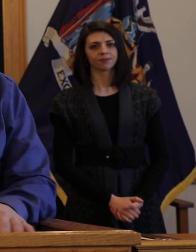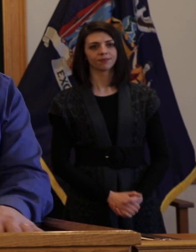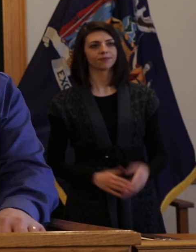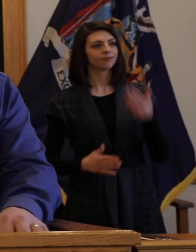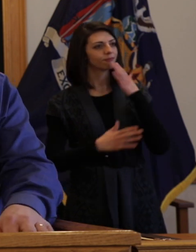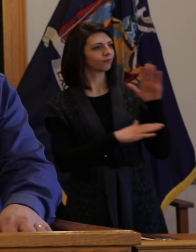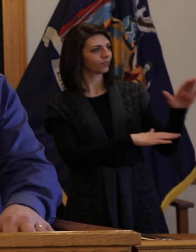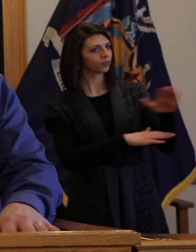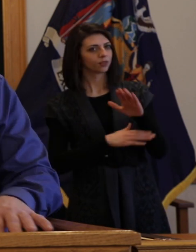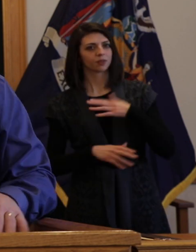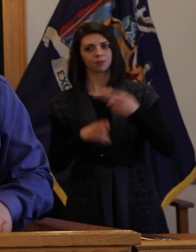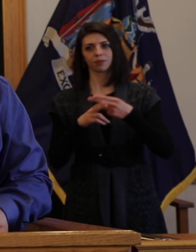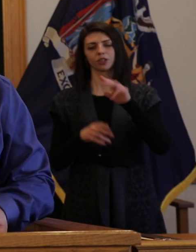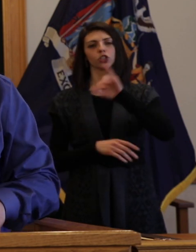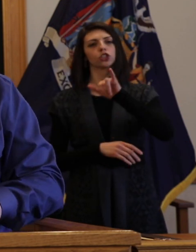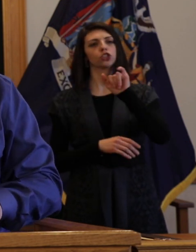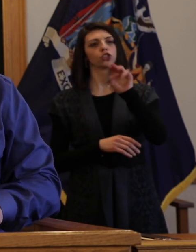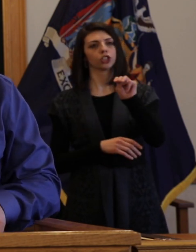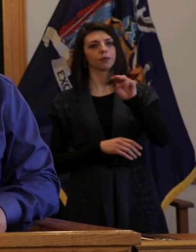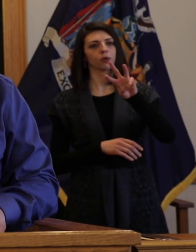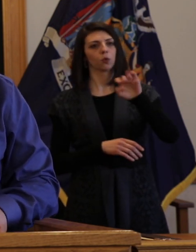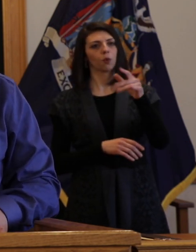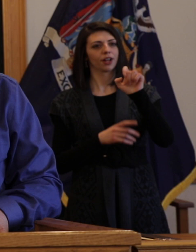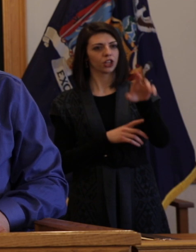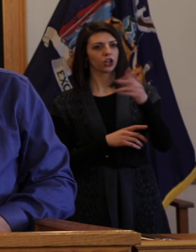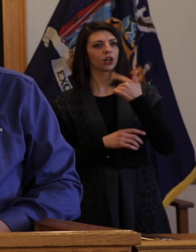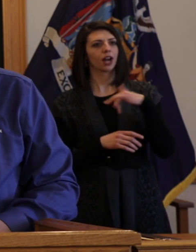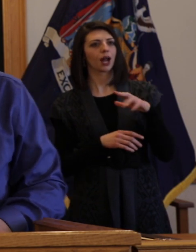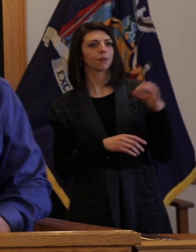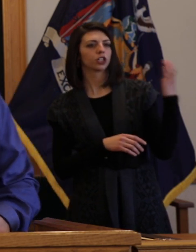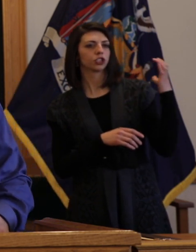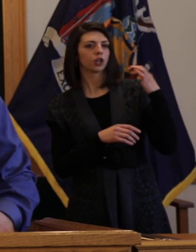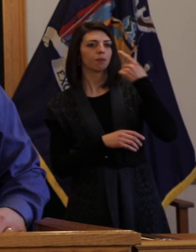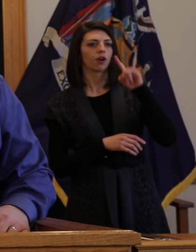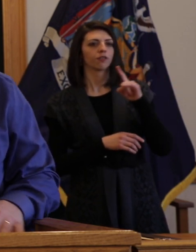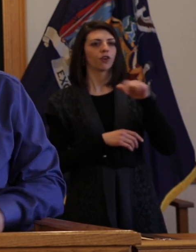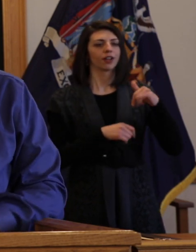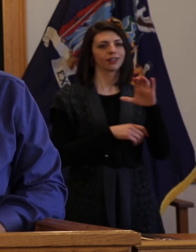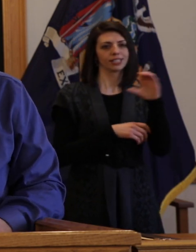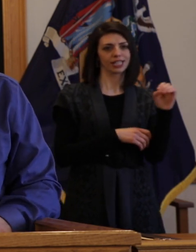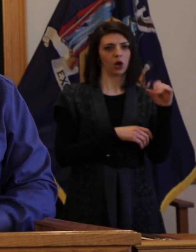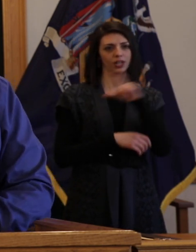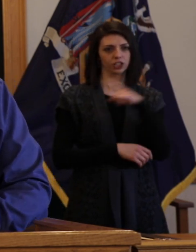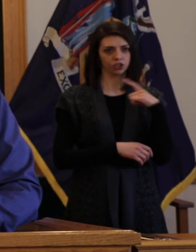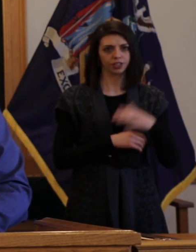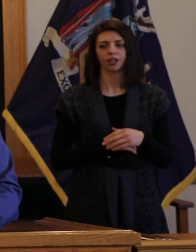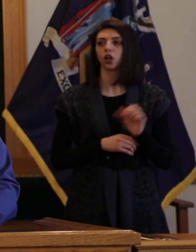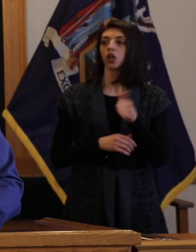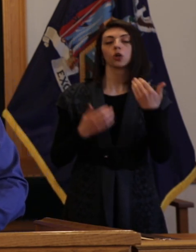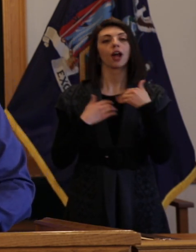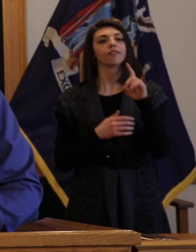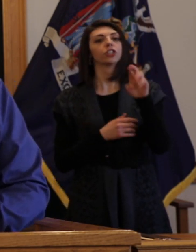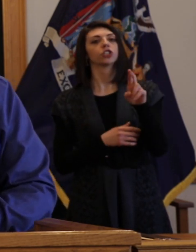Good afternoon. My name is Jim Weatherup. I'm the chairman of the Oswego County Legislature. Joining me today are Dr. Christina Lipke,